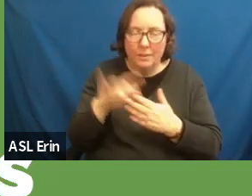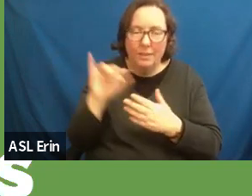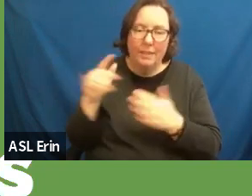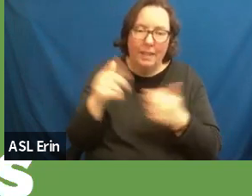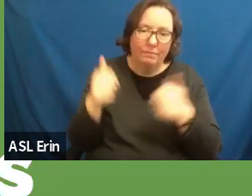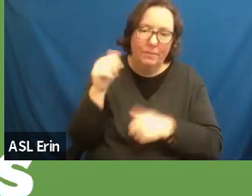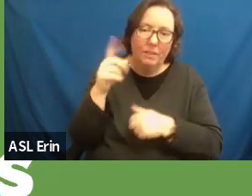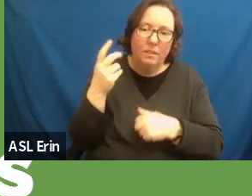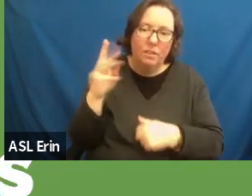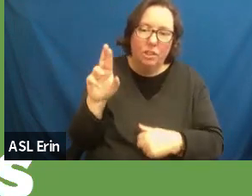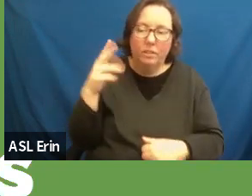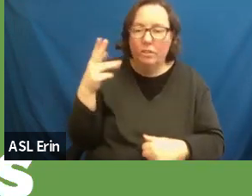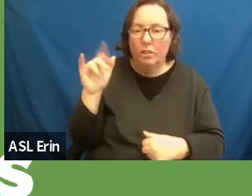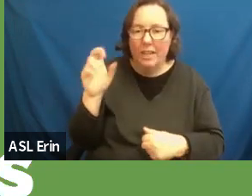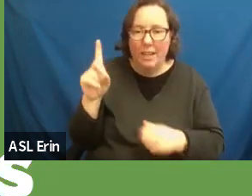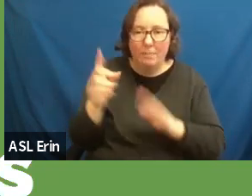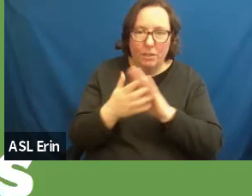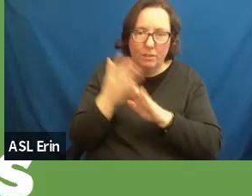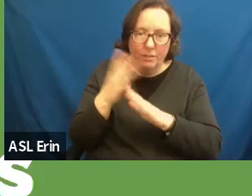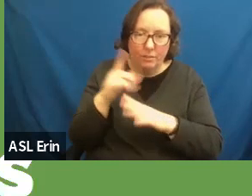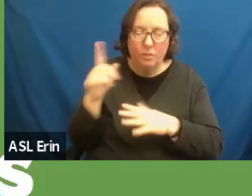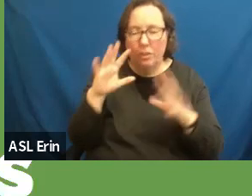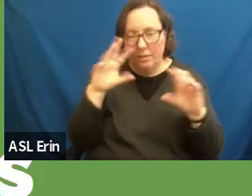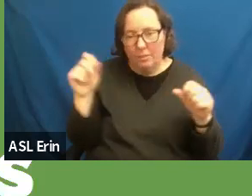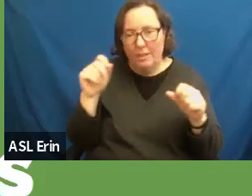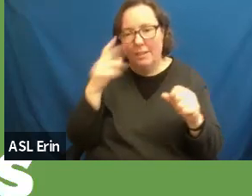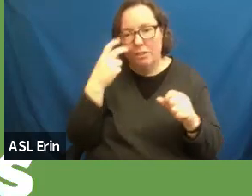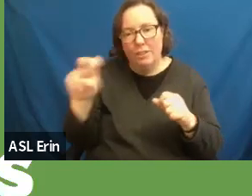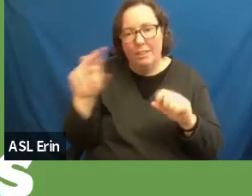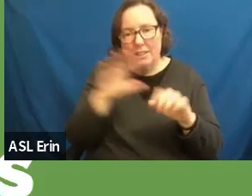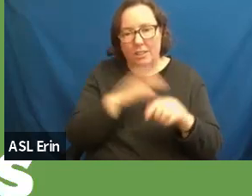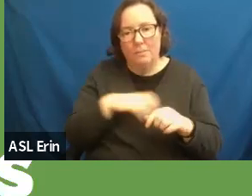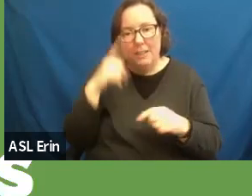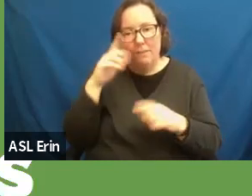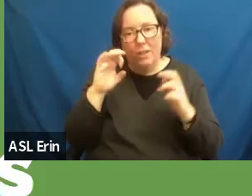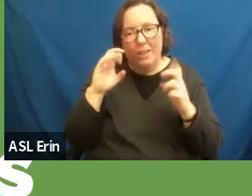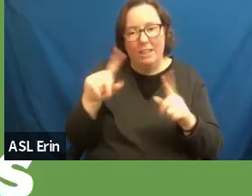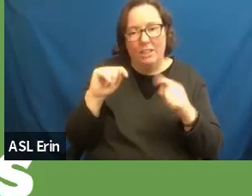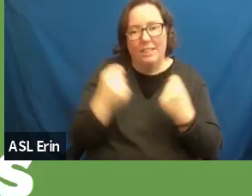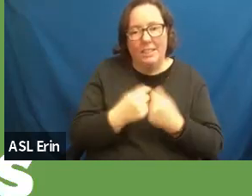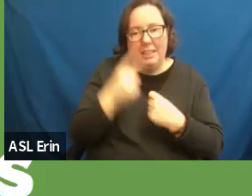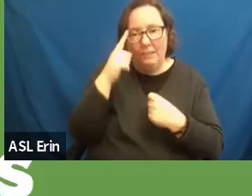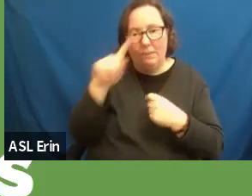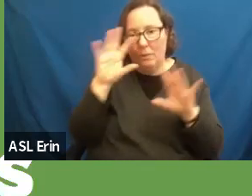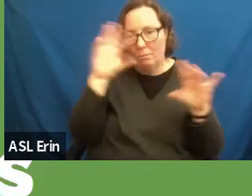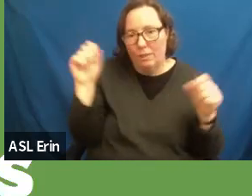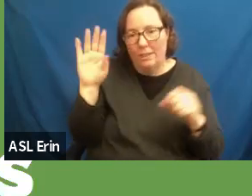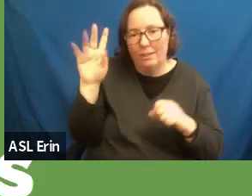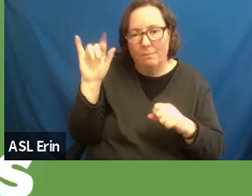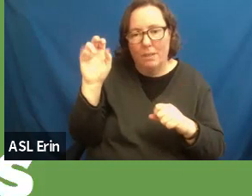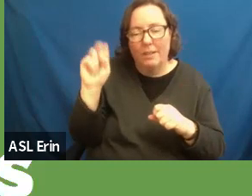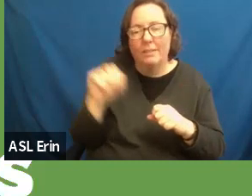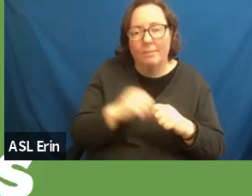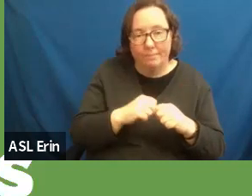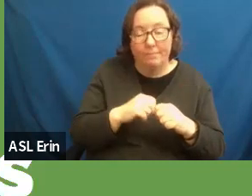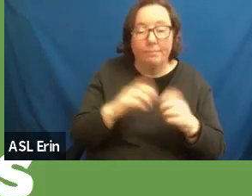also the president of the Transition Committee for President Biden's education team. Our next steps are to continue